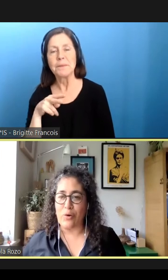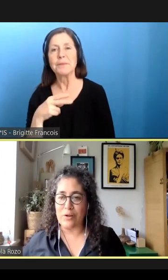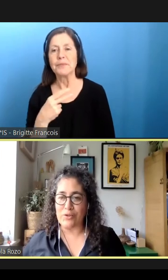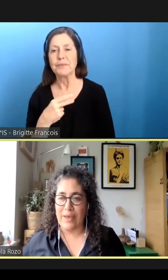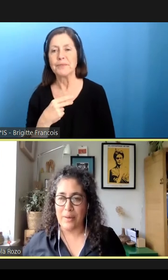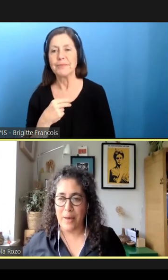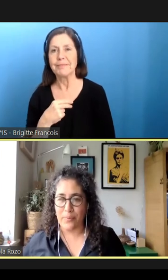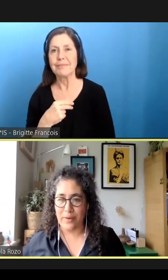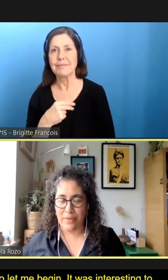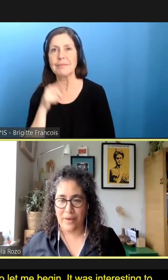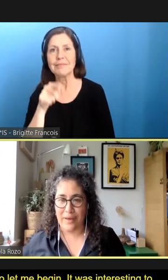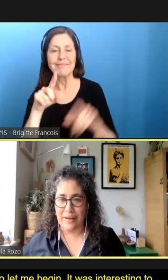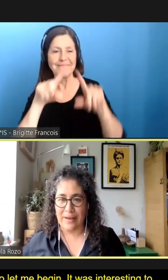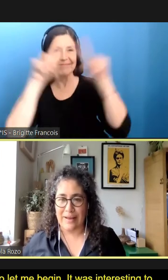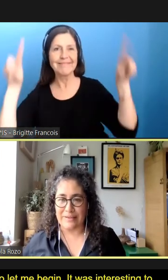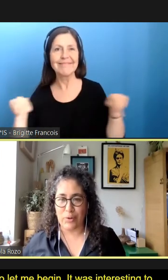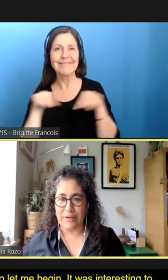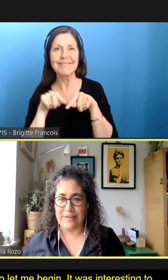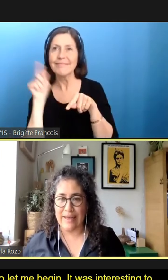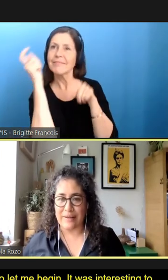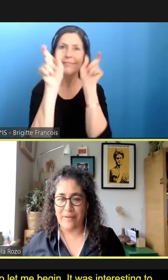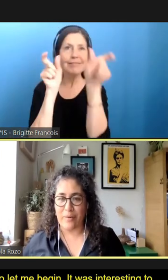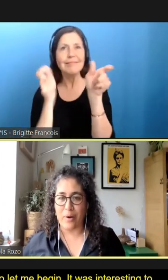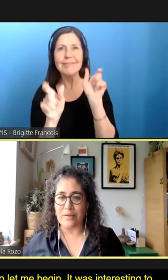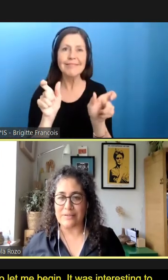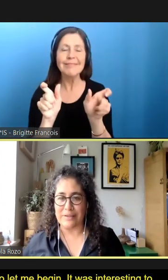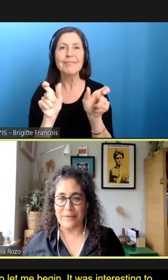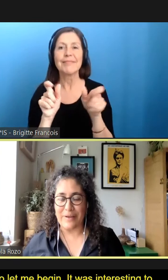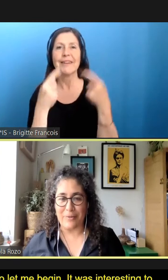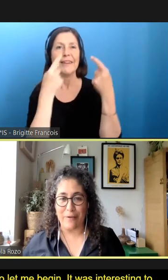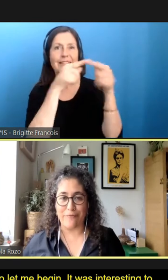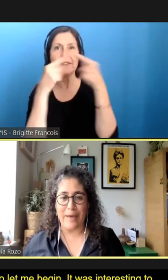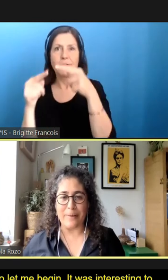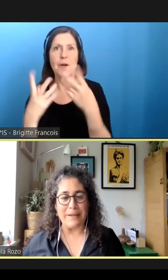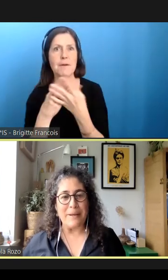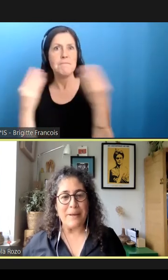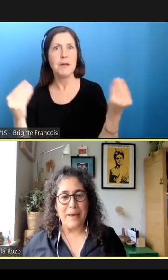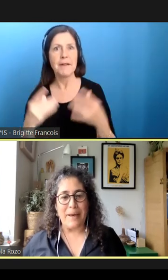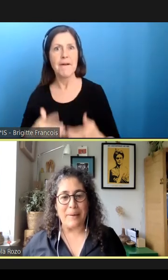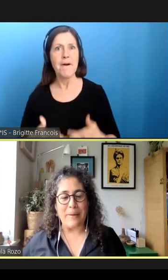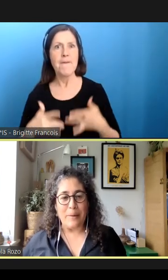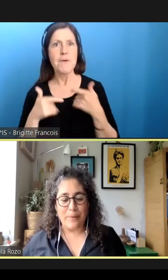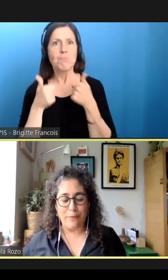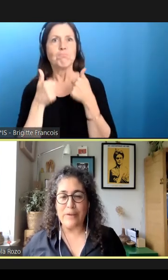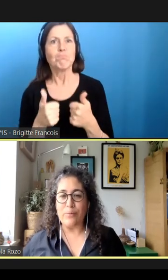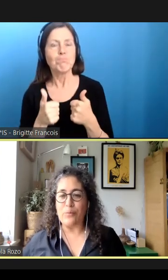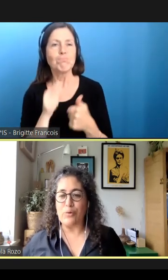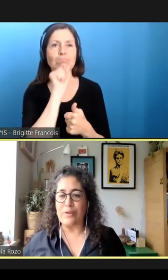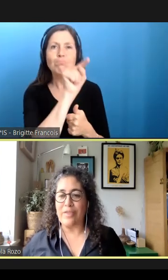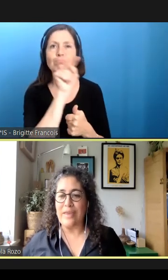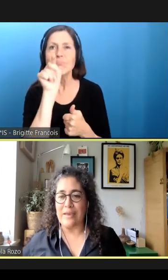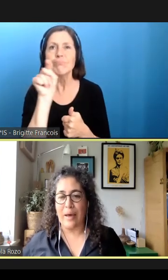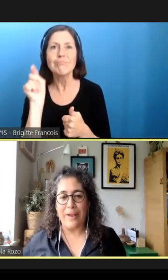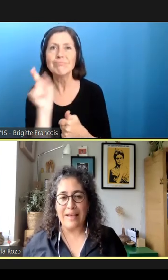the words you came up with, and as Joanna said, very positive around family. If we